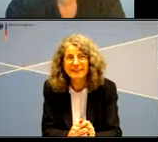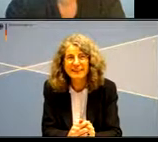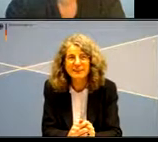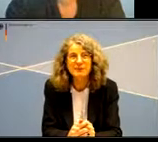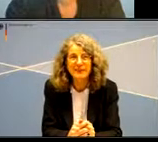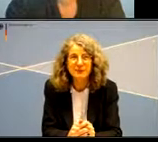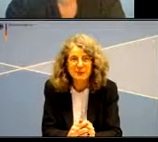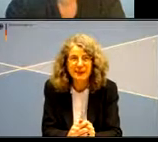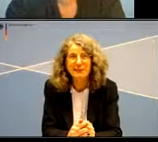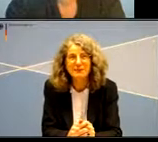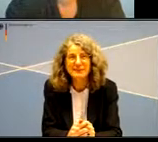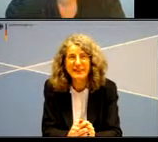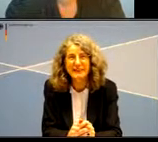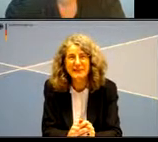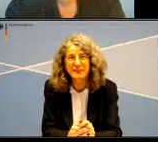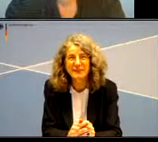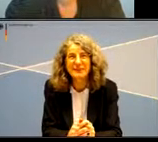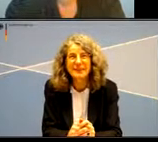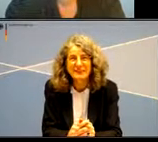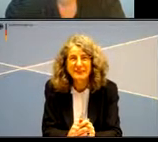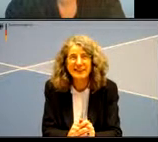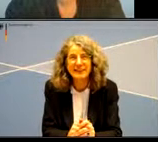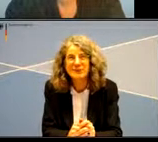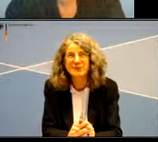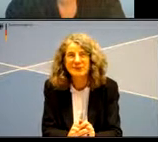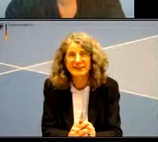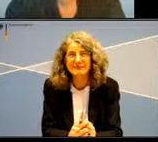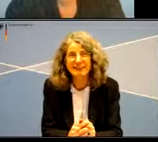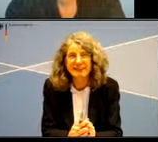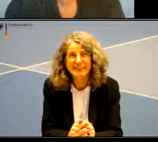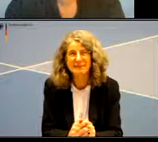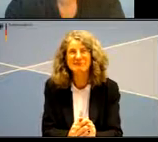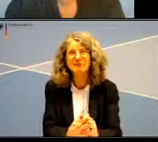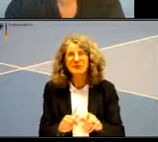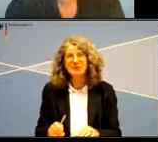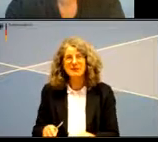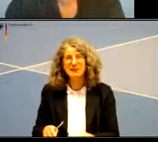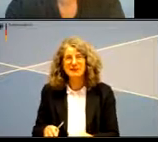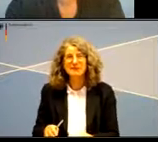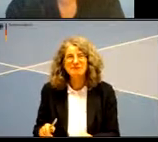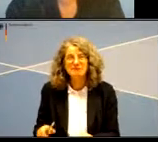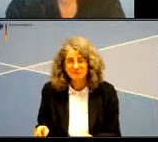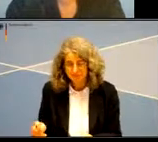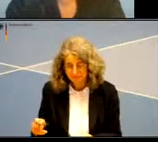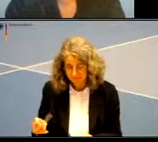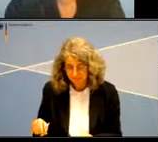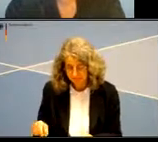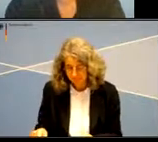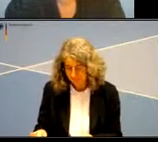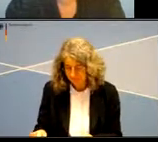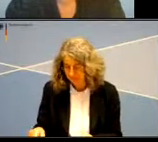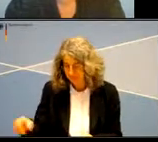and complement what I have said on the inclusiveness. Thank you. Over to you, Monique.